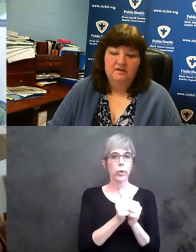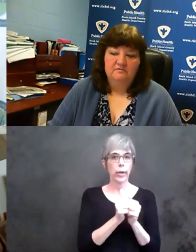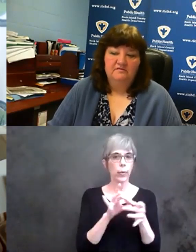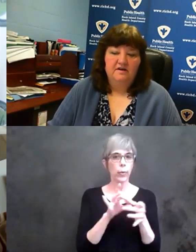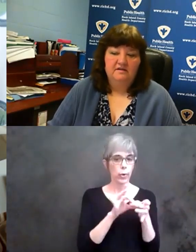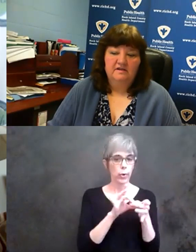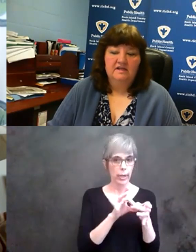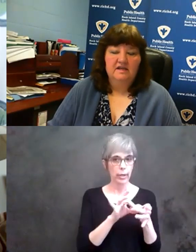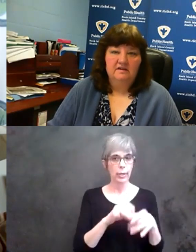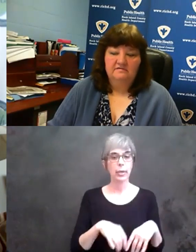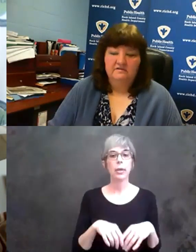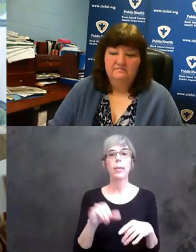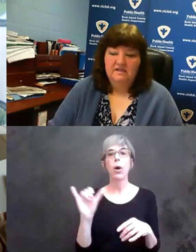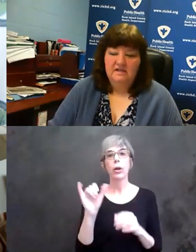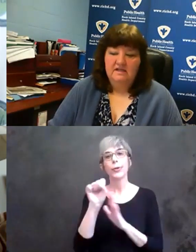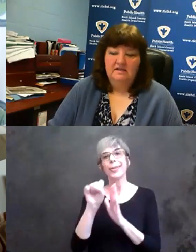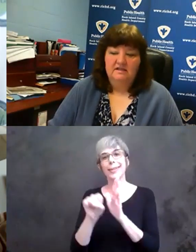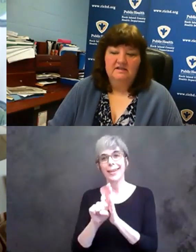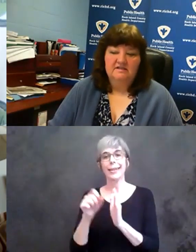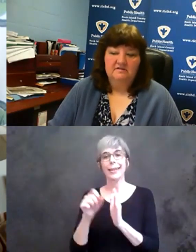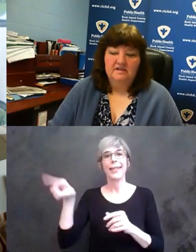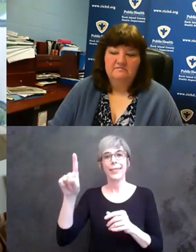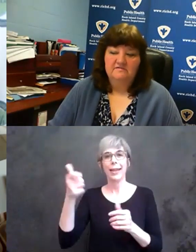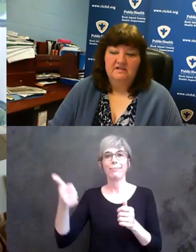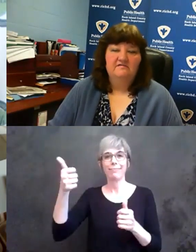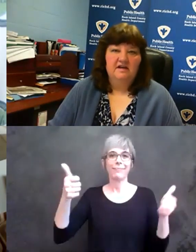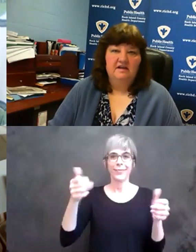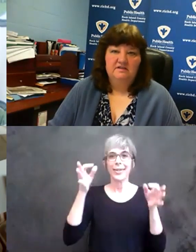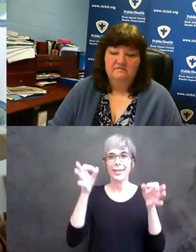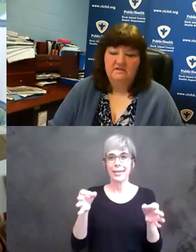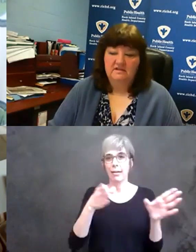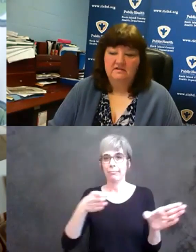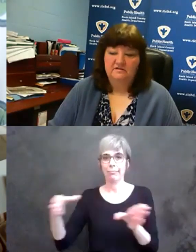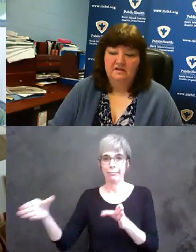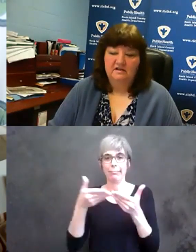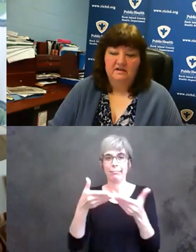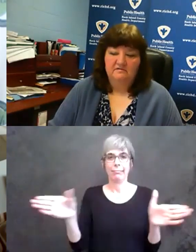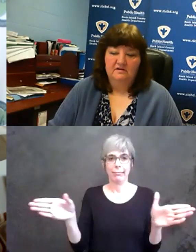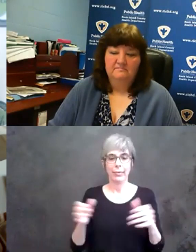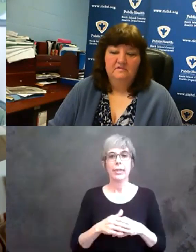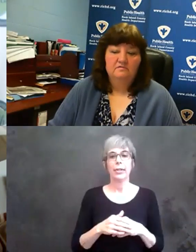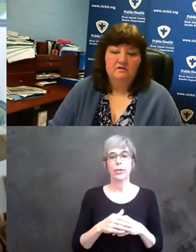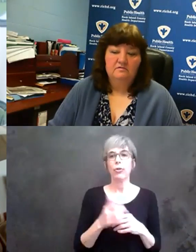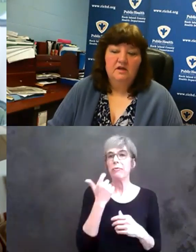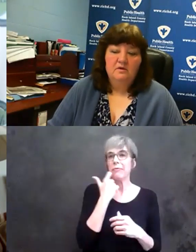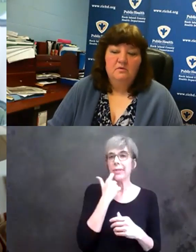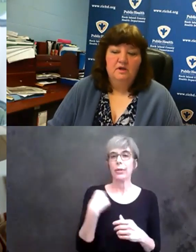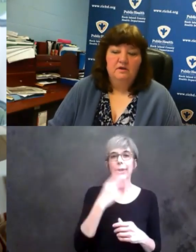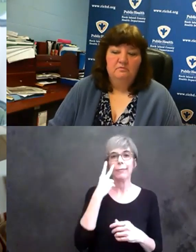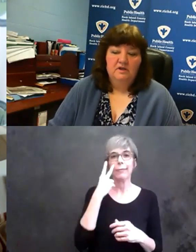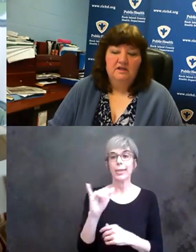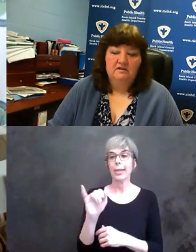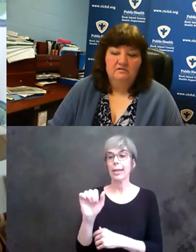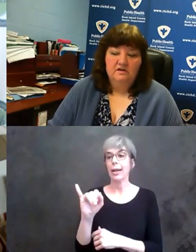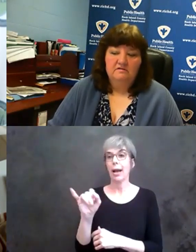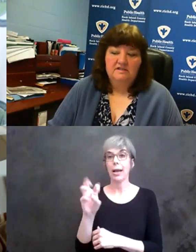that we follow at the county level. In the last several days, we have seen the divide between Illinois and Iowa grow. When